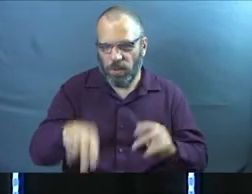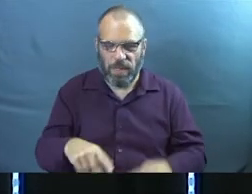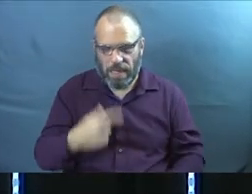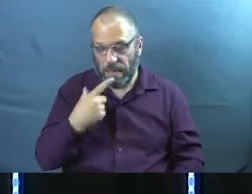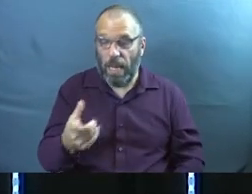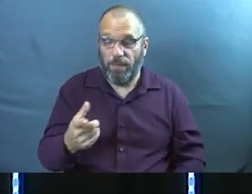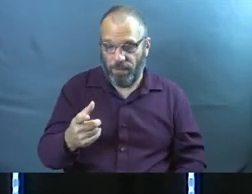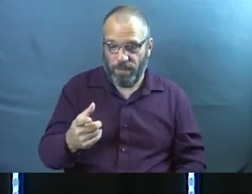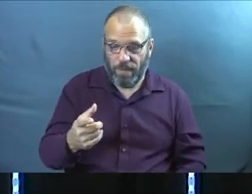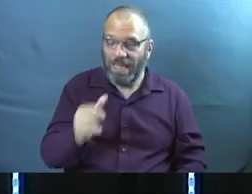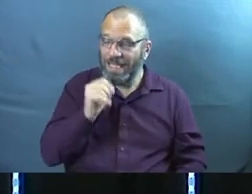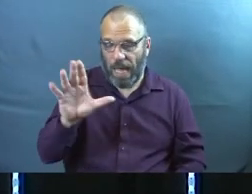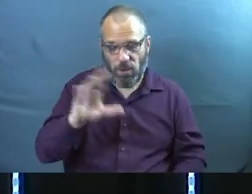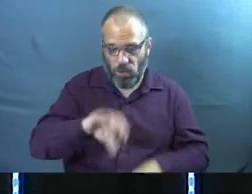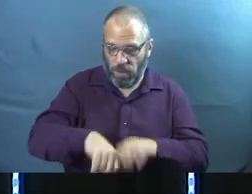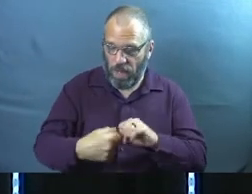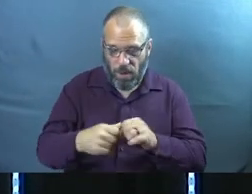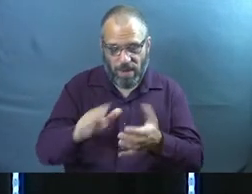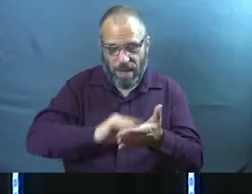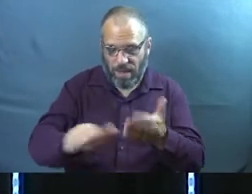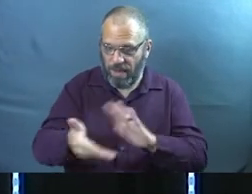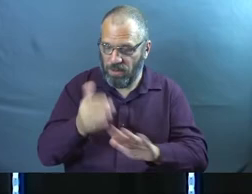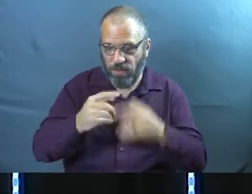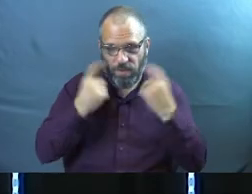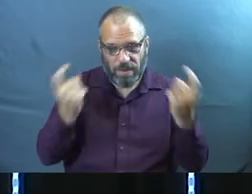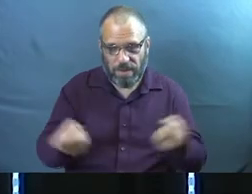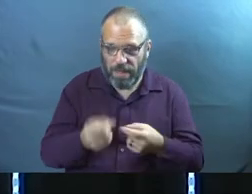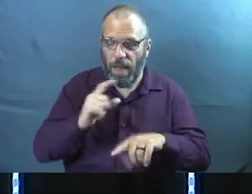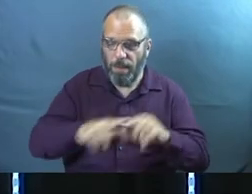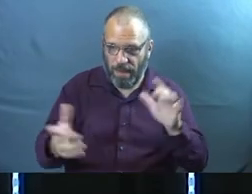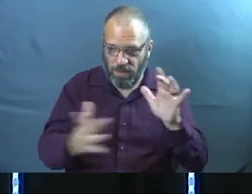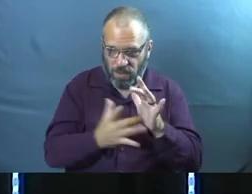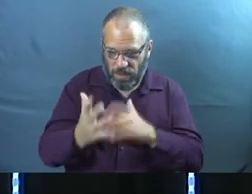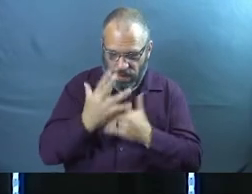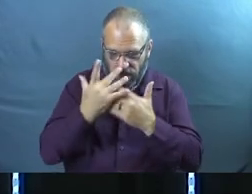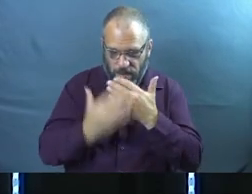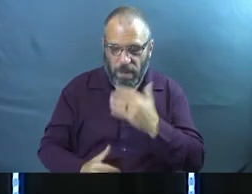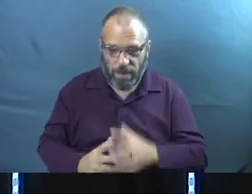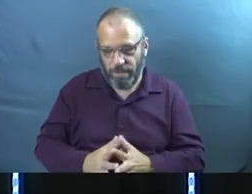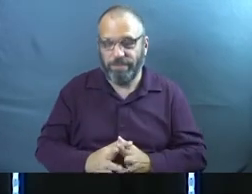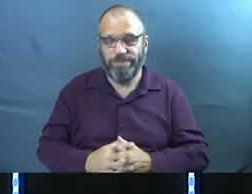He said, it is not your sorrow that cleanses you from sin, but Jesus' blood.